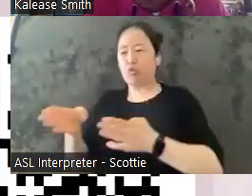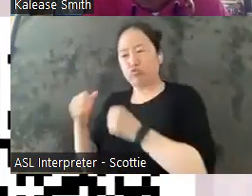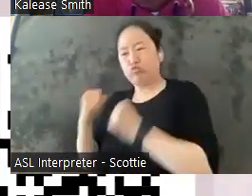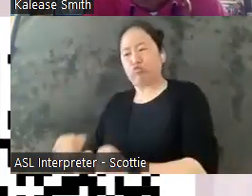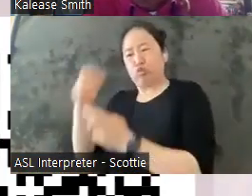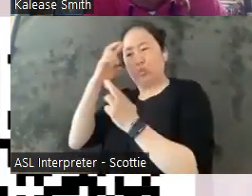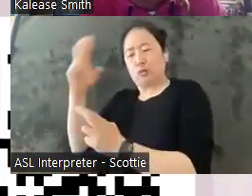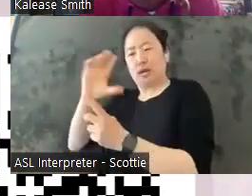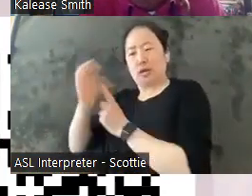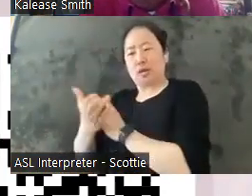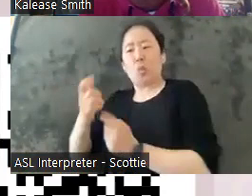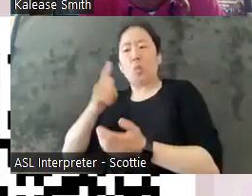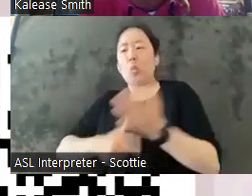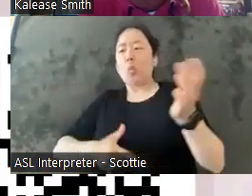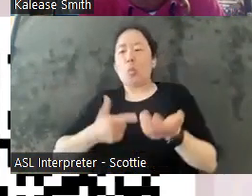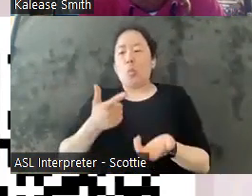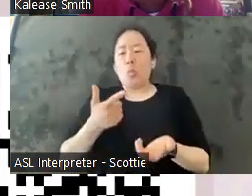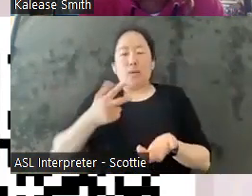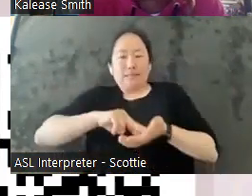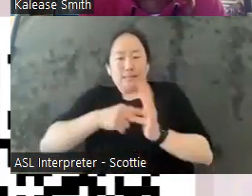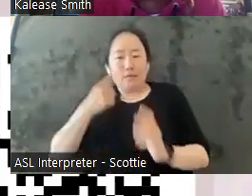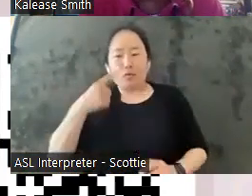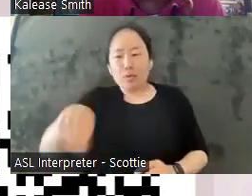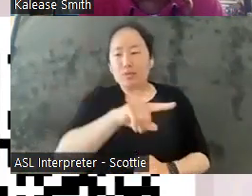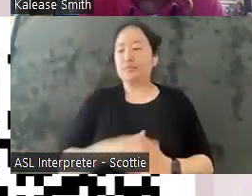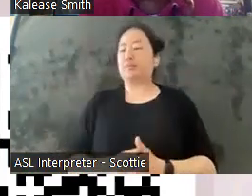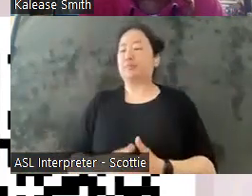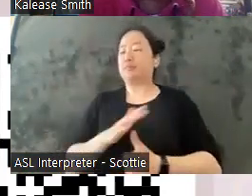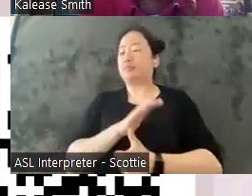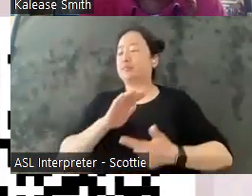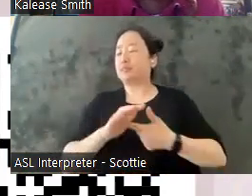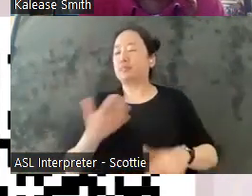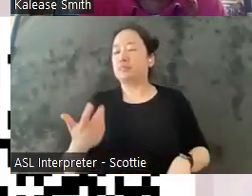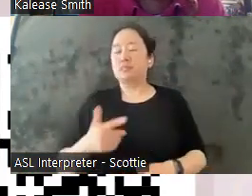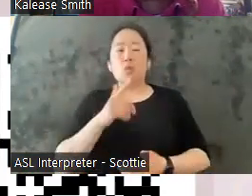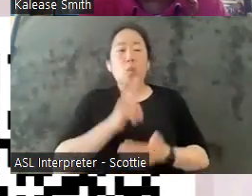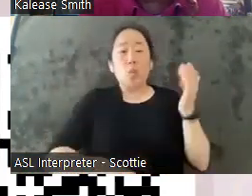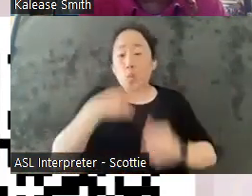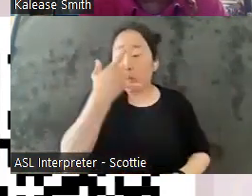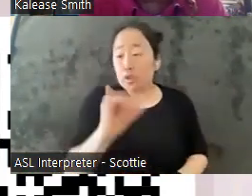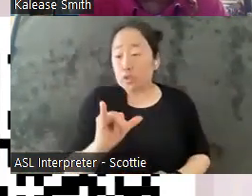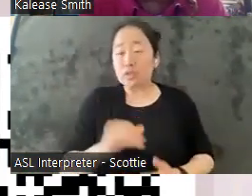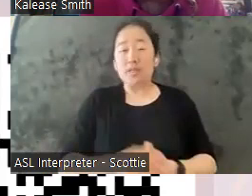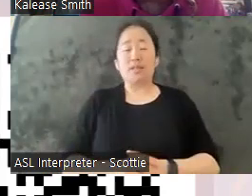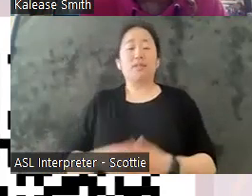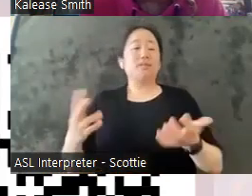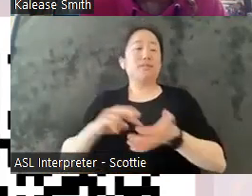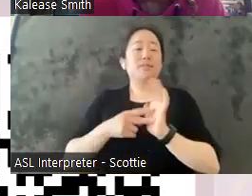to you? You could use emotions that you would feel or phrases that you would hear people